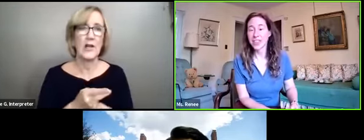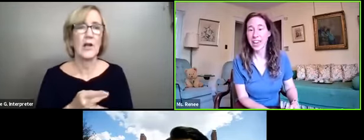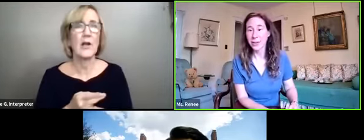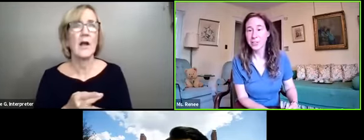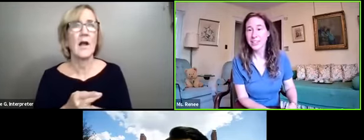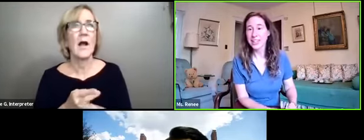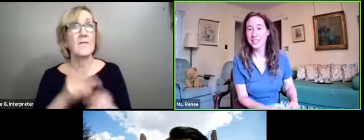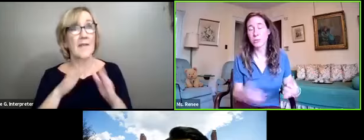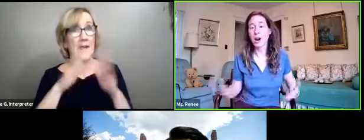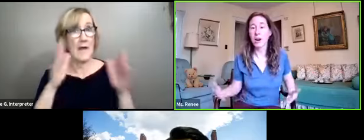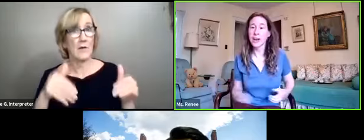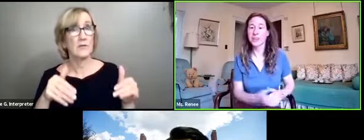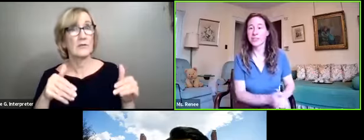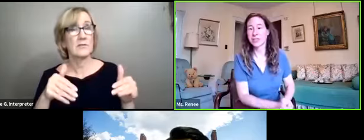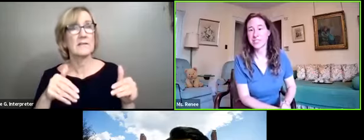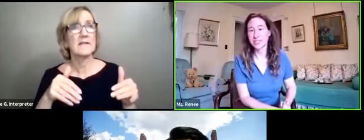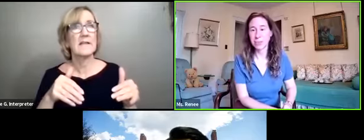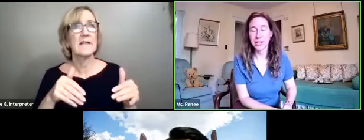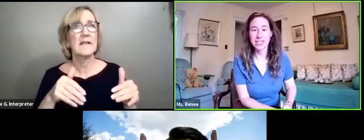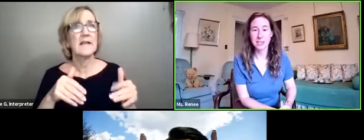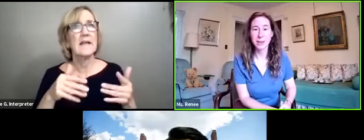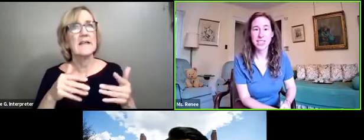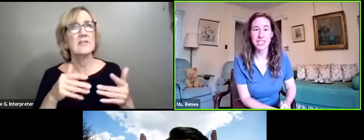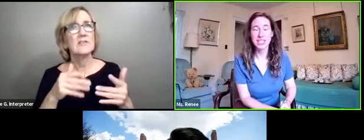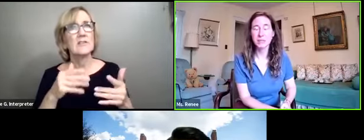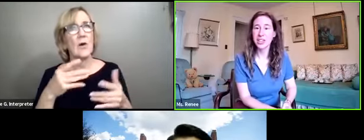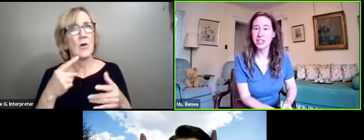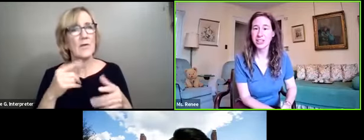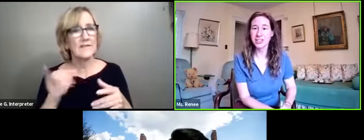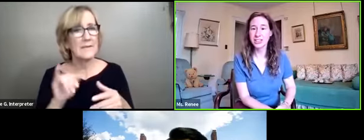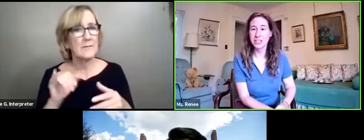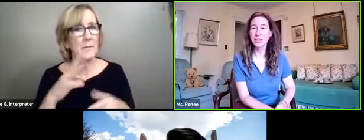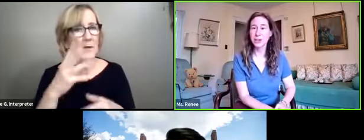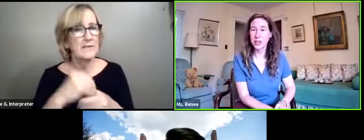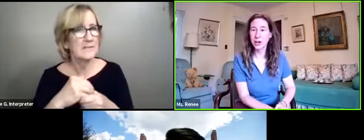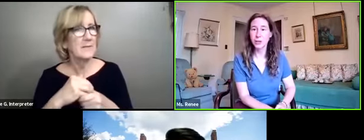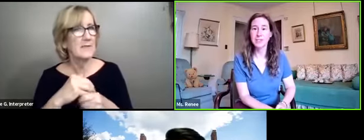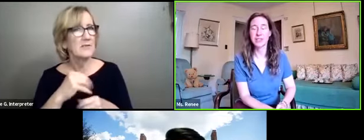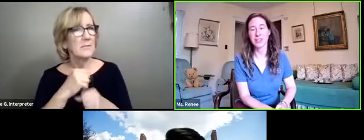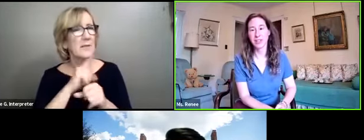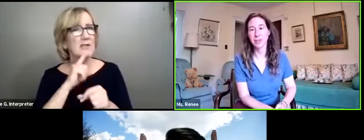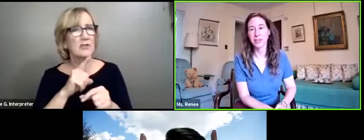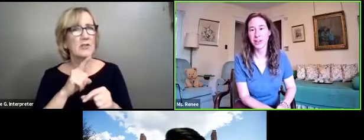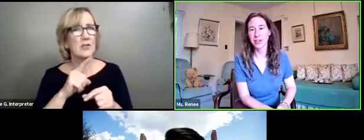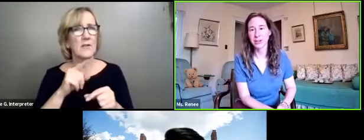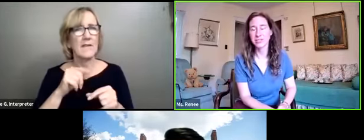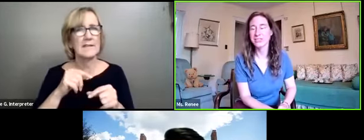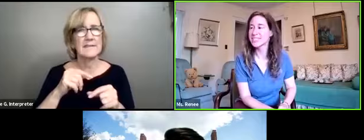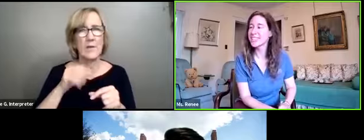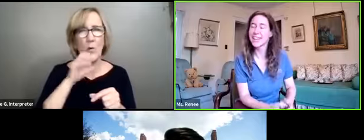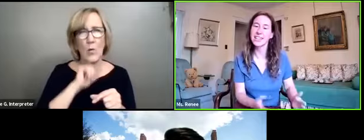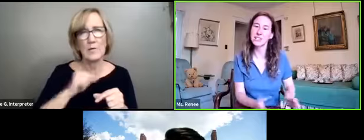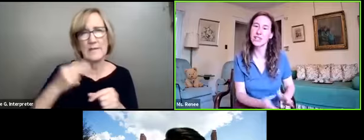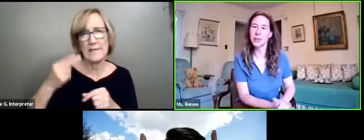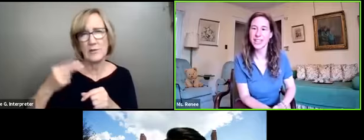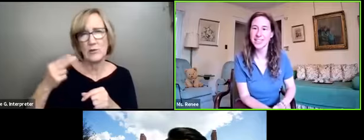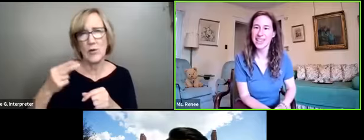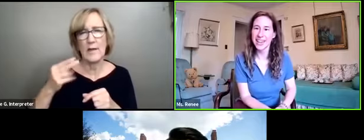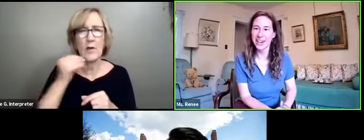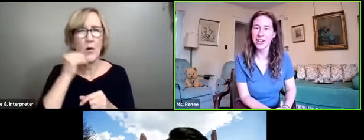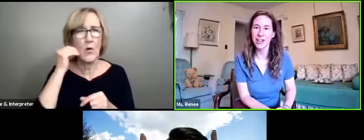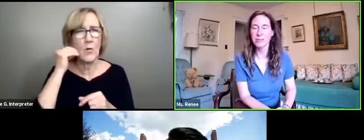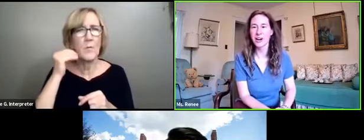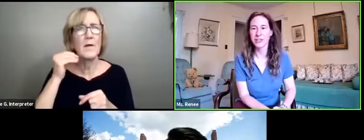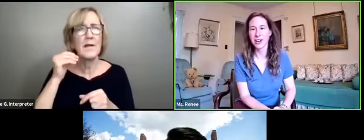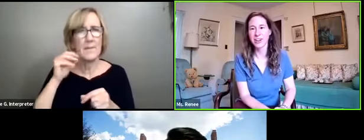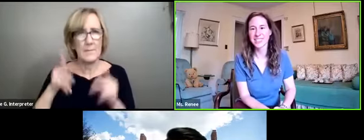of the house as our way of doing civic participation to make sure that this historic home is available for everyone to visit and so that we can take